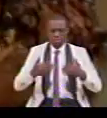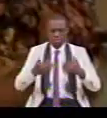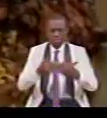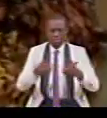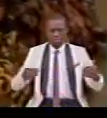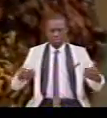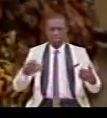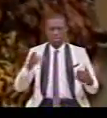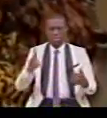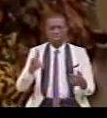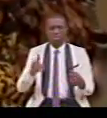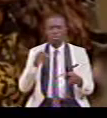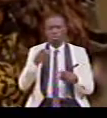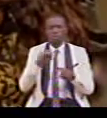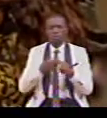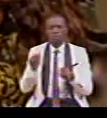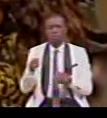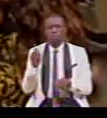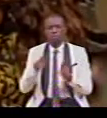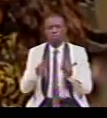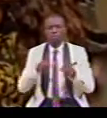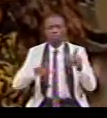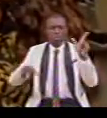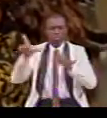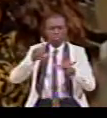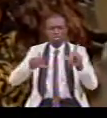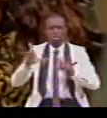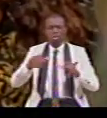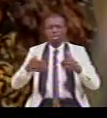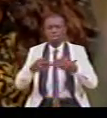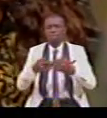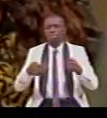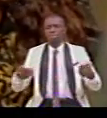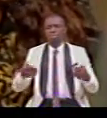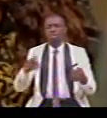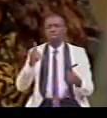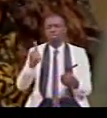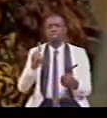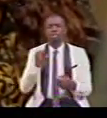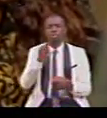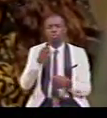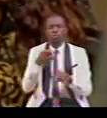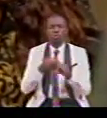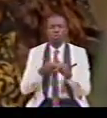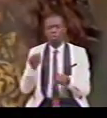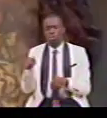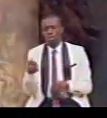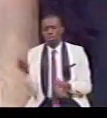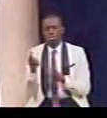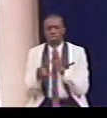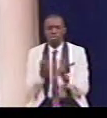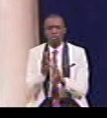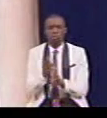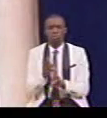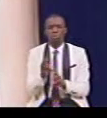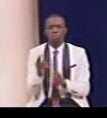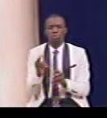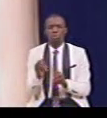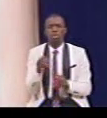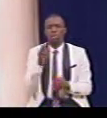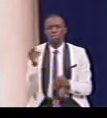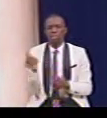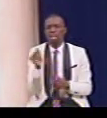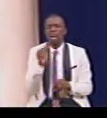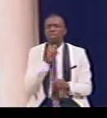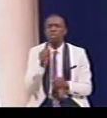confidently separated you from other people then not of the world even as I am not of the world